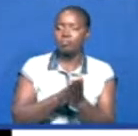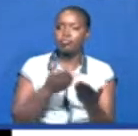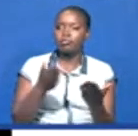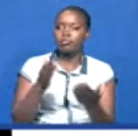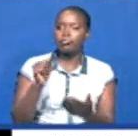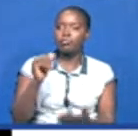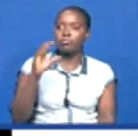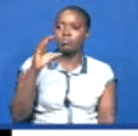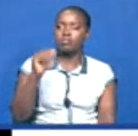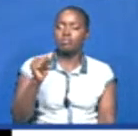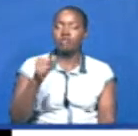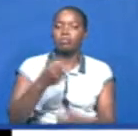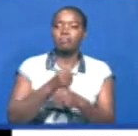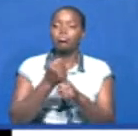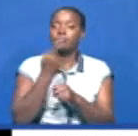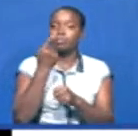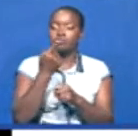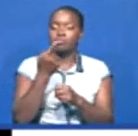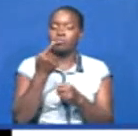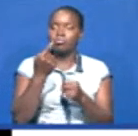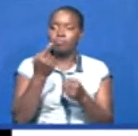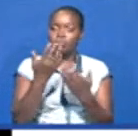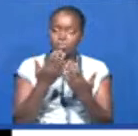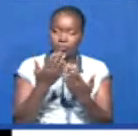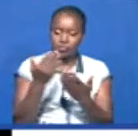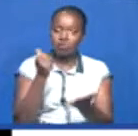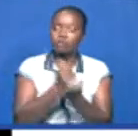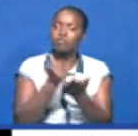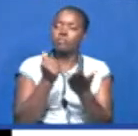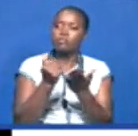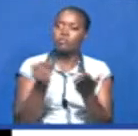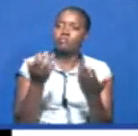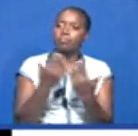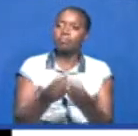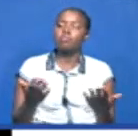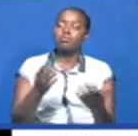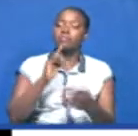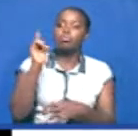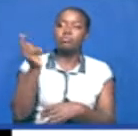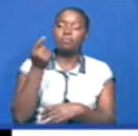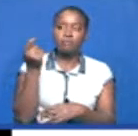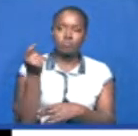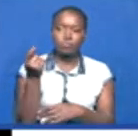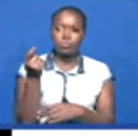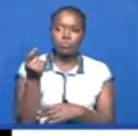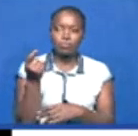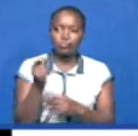form one intellectual property office of Kenya, IPOK.